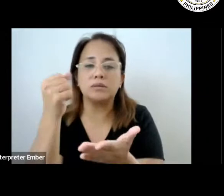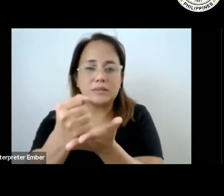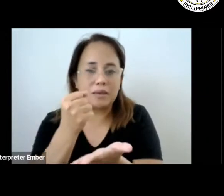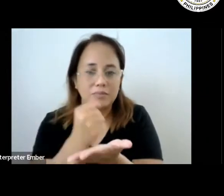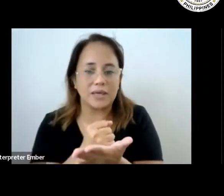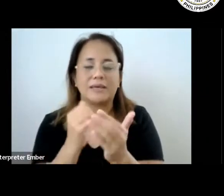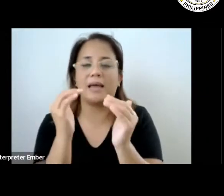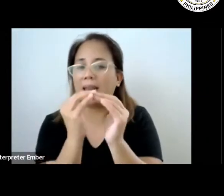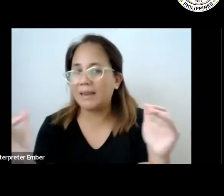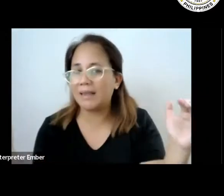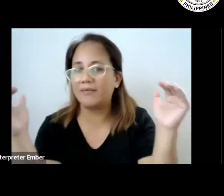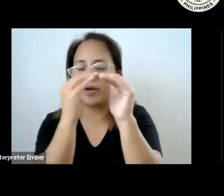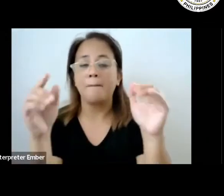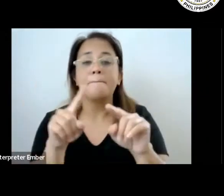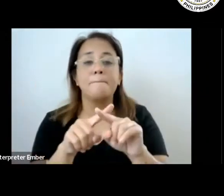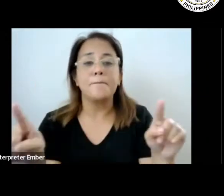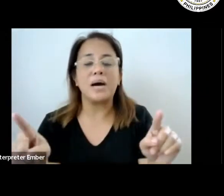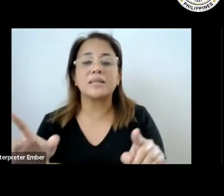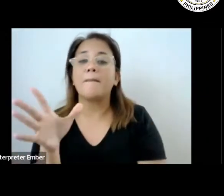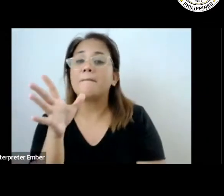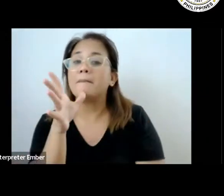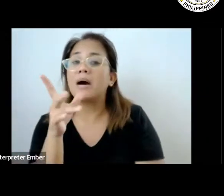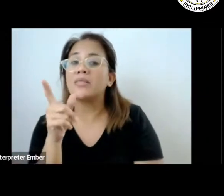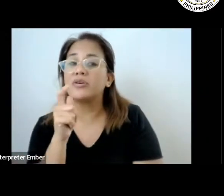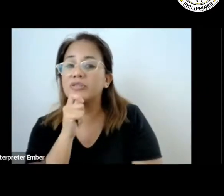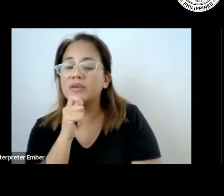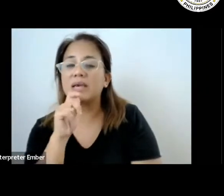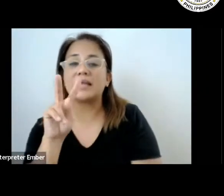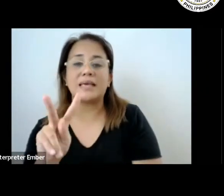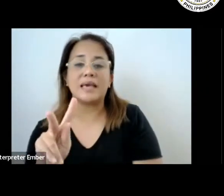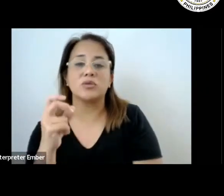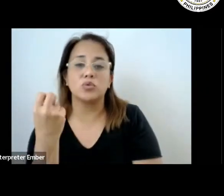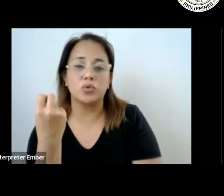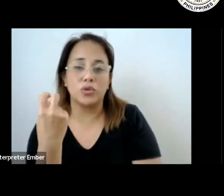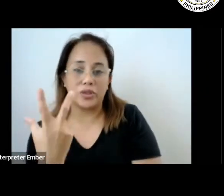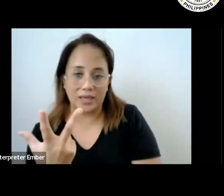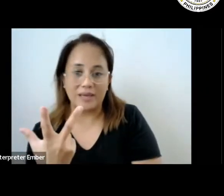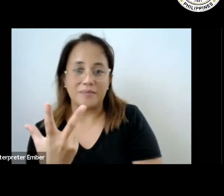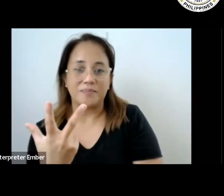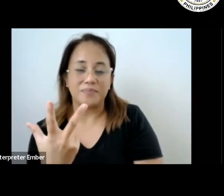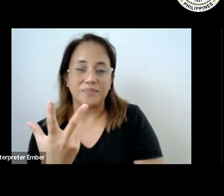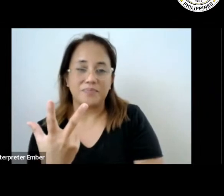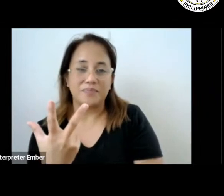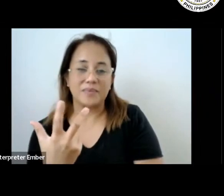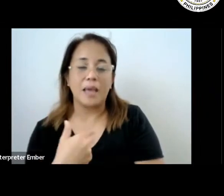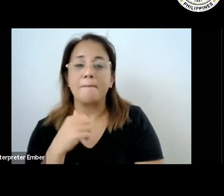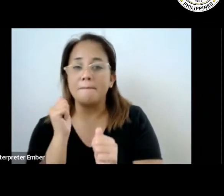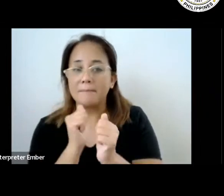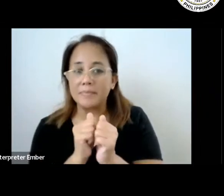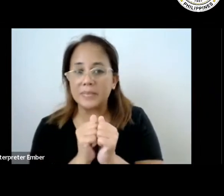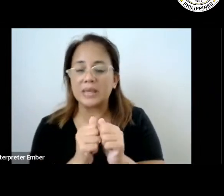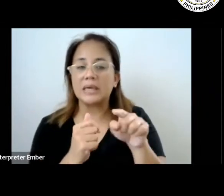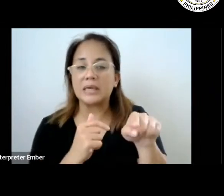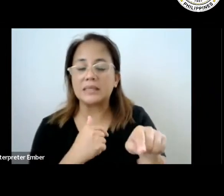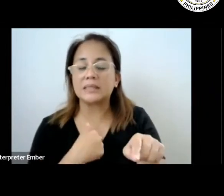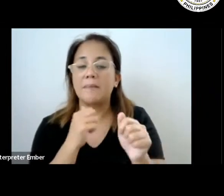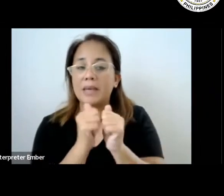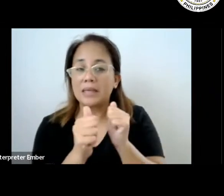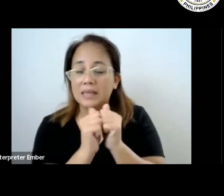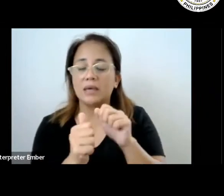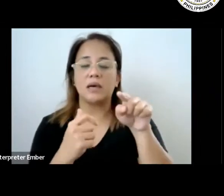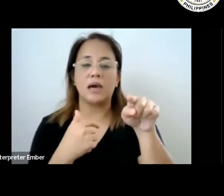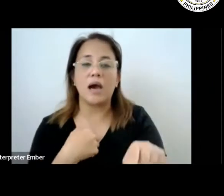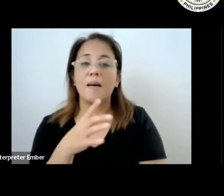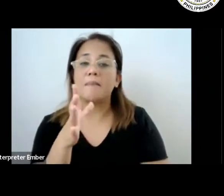levels, but also as mother tongue in K-3. In practical terms, this means the mother